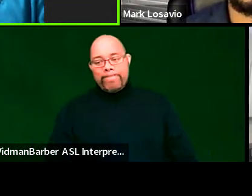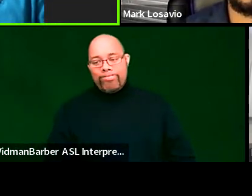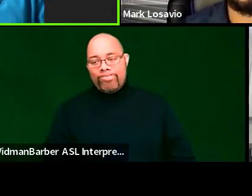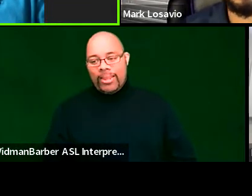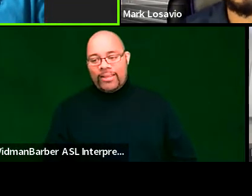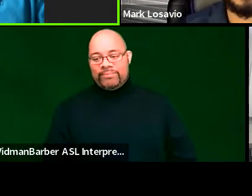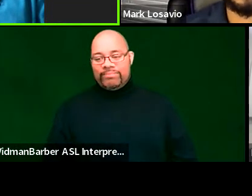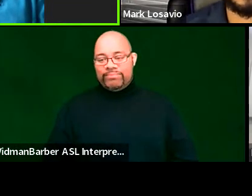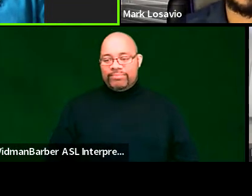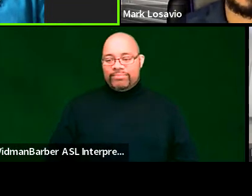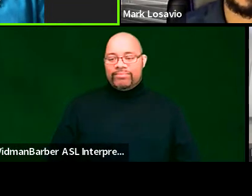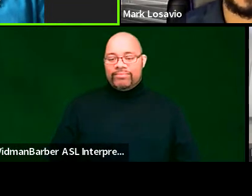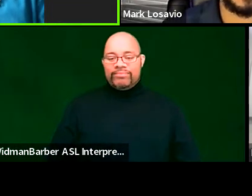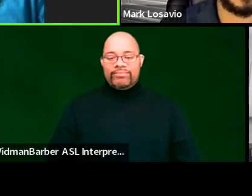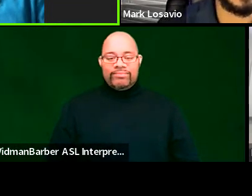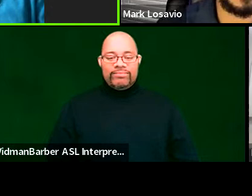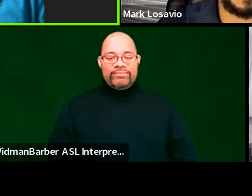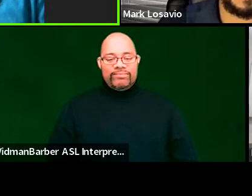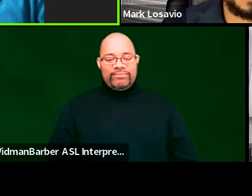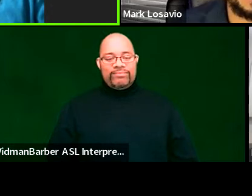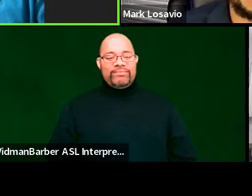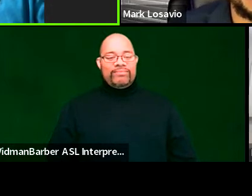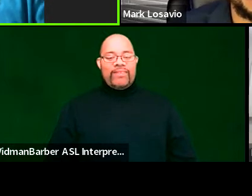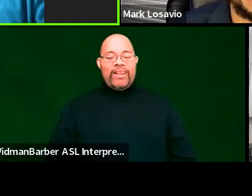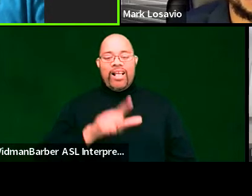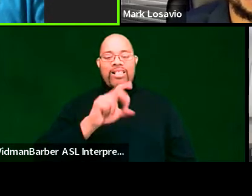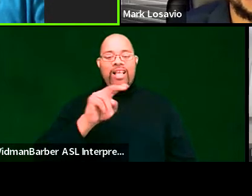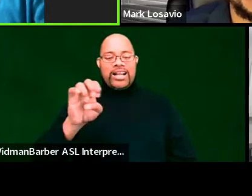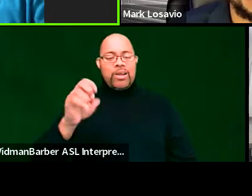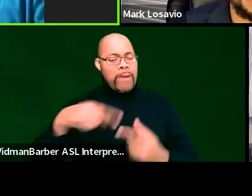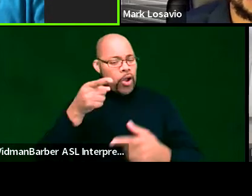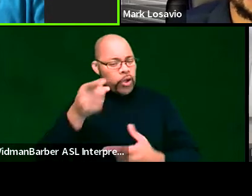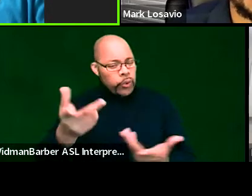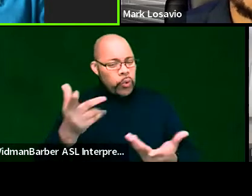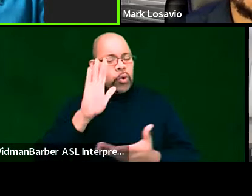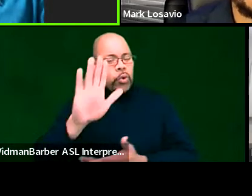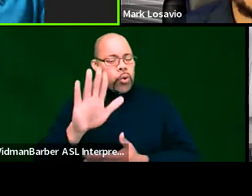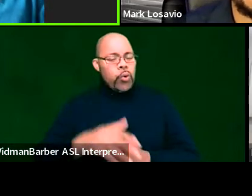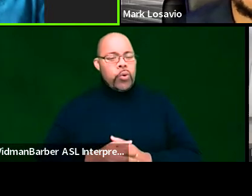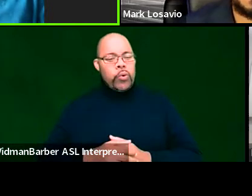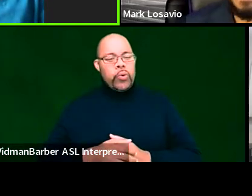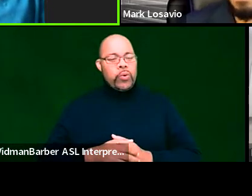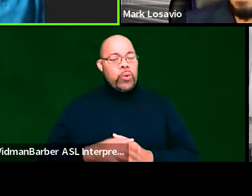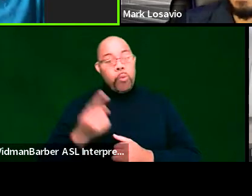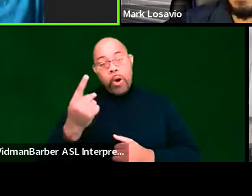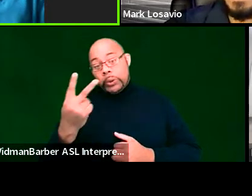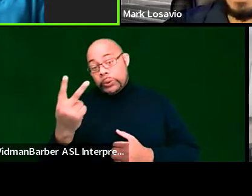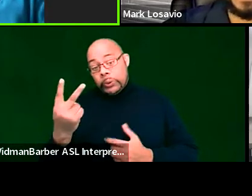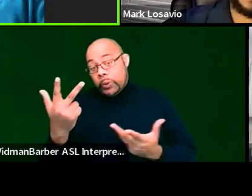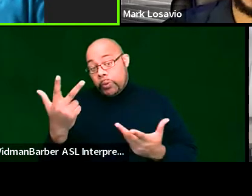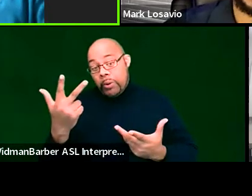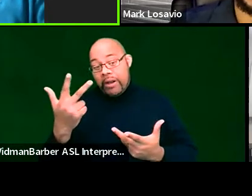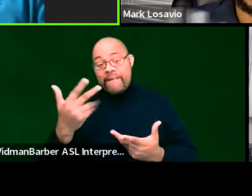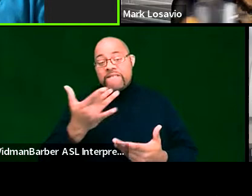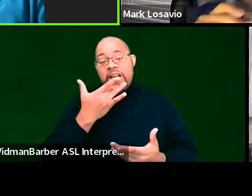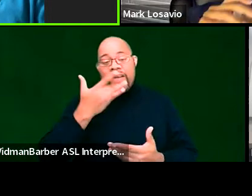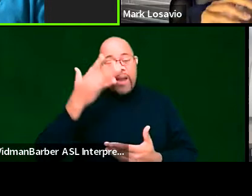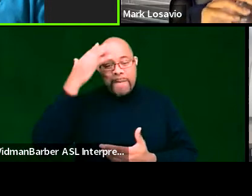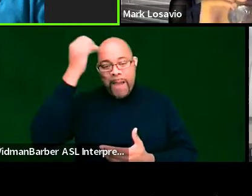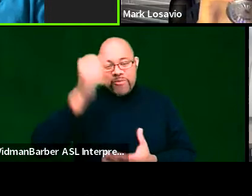That is so cool. Oh my goodness. Lonnie, what about you? What are your one or two favorite movies?